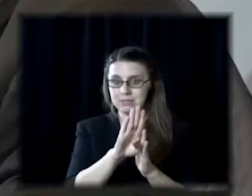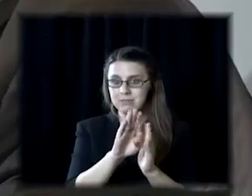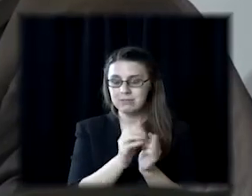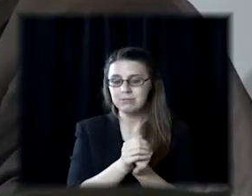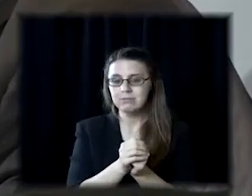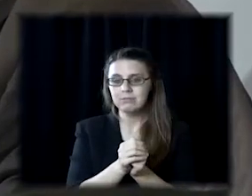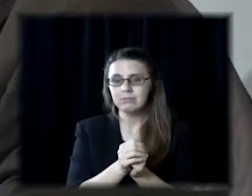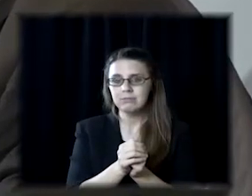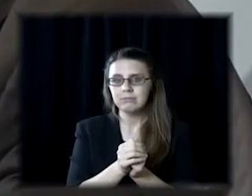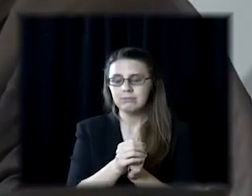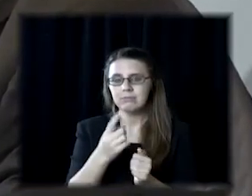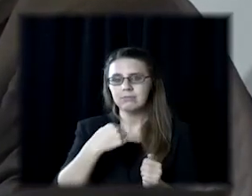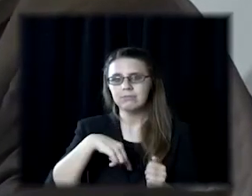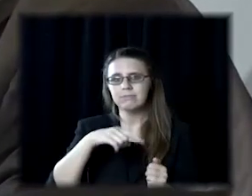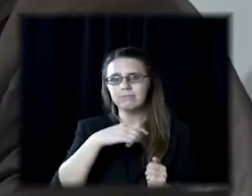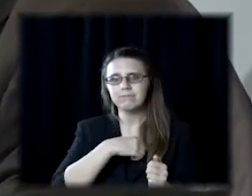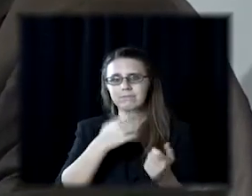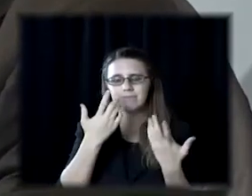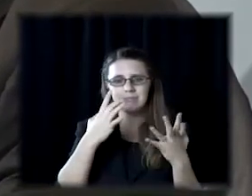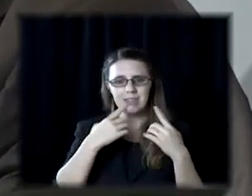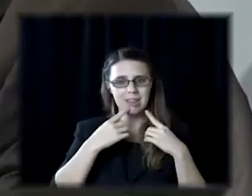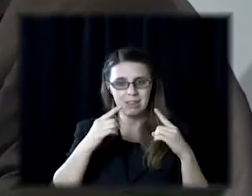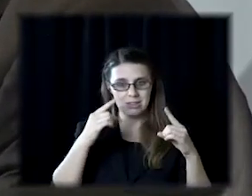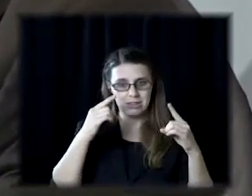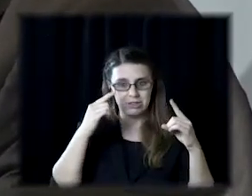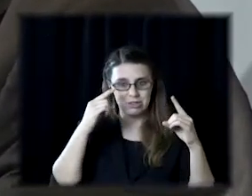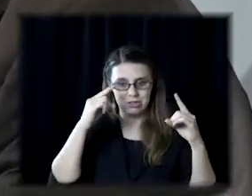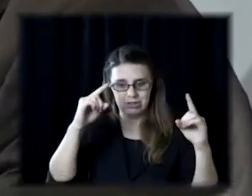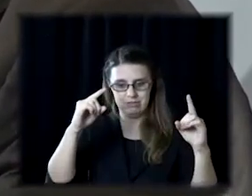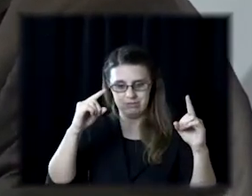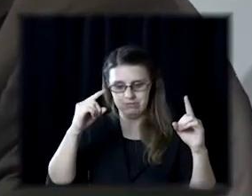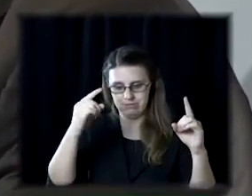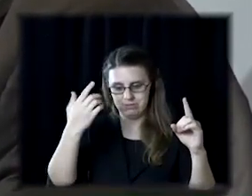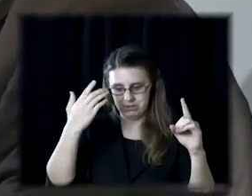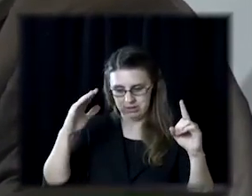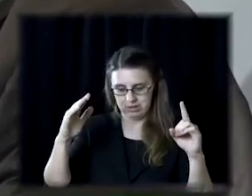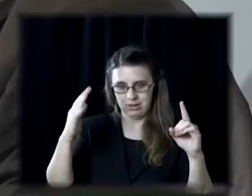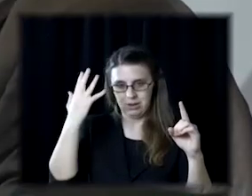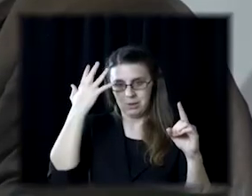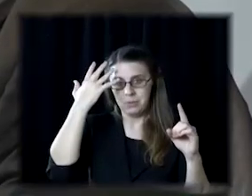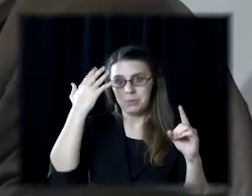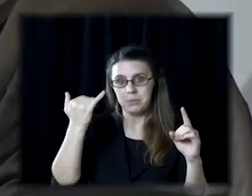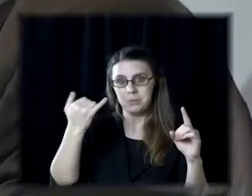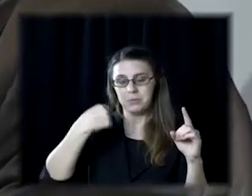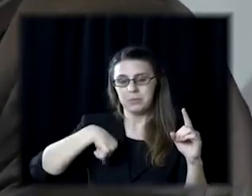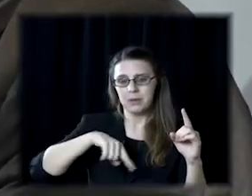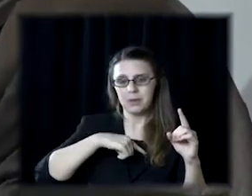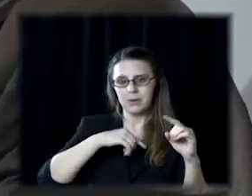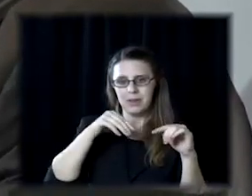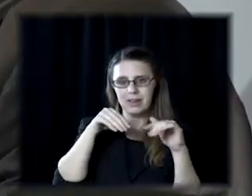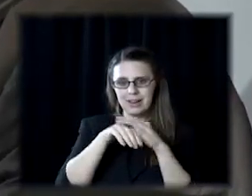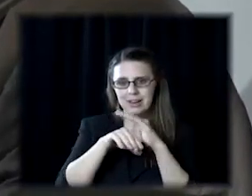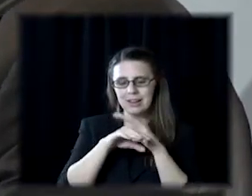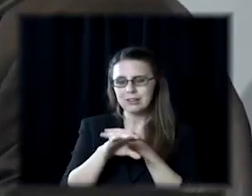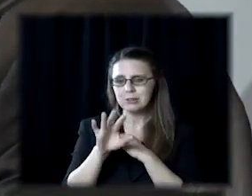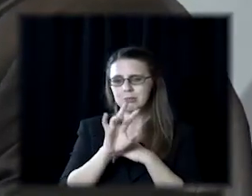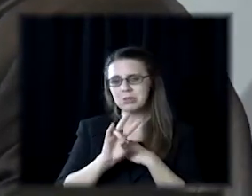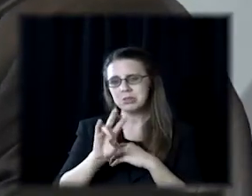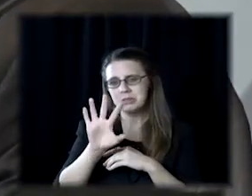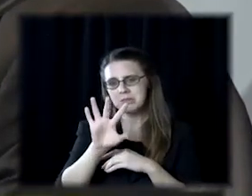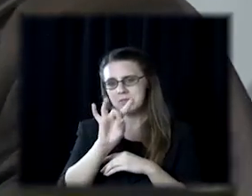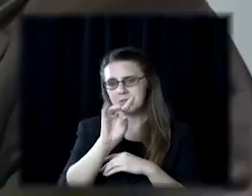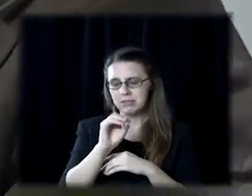have achieved the level of economic development we achieved because we had access for 75, 80 years to the